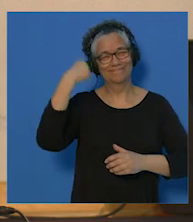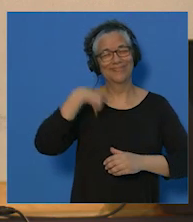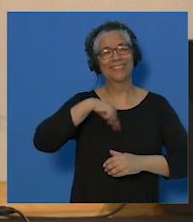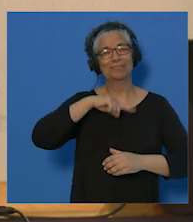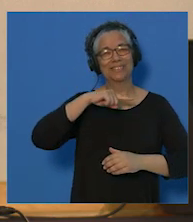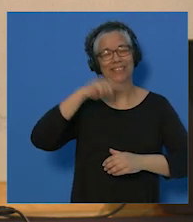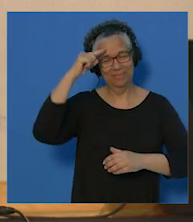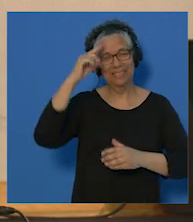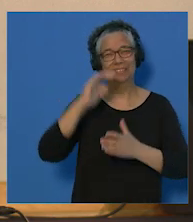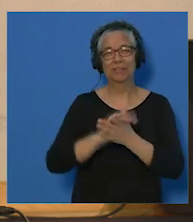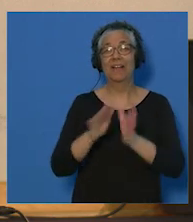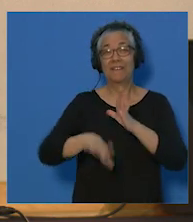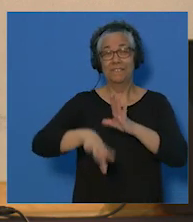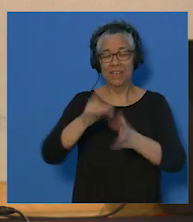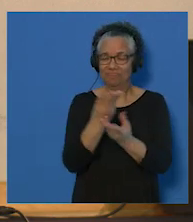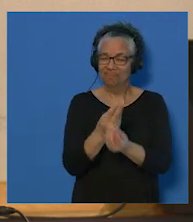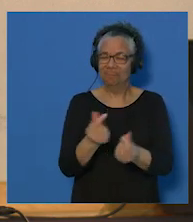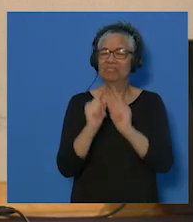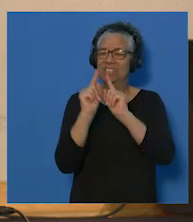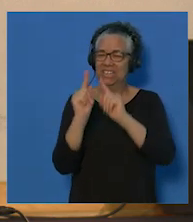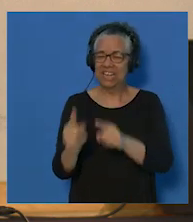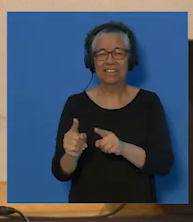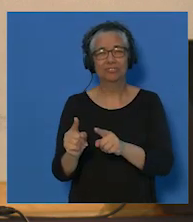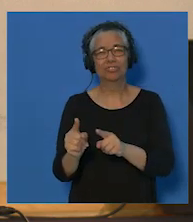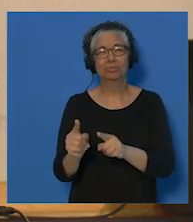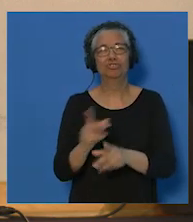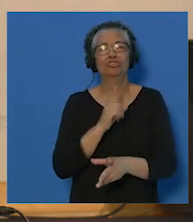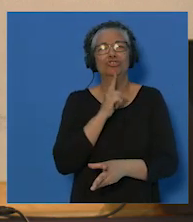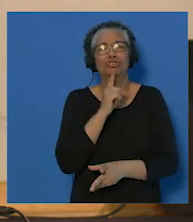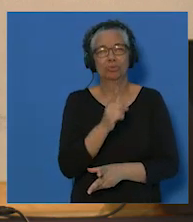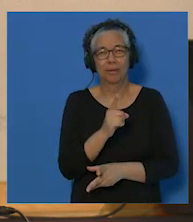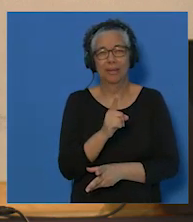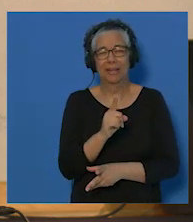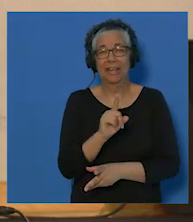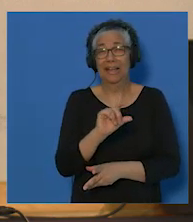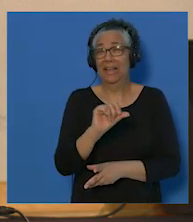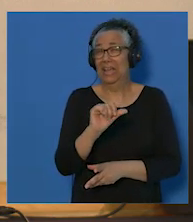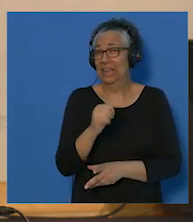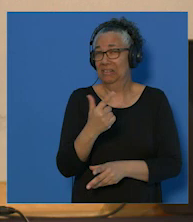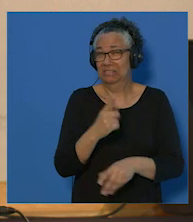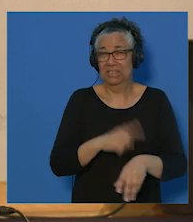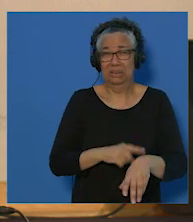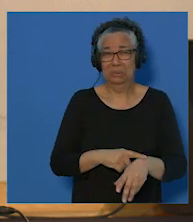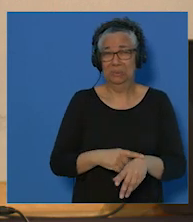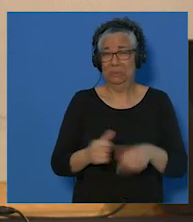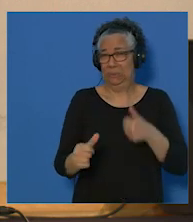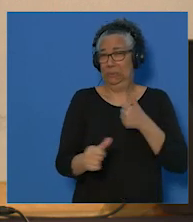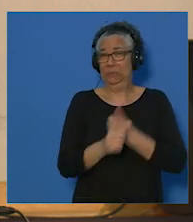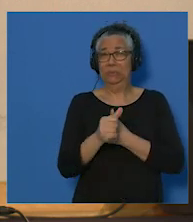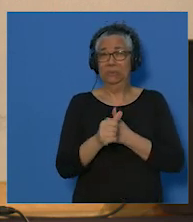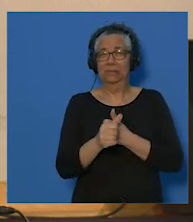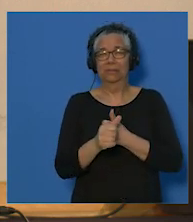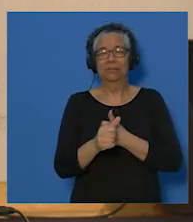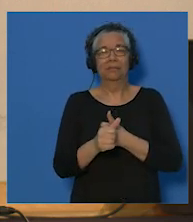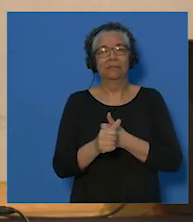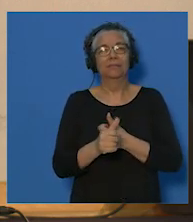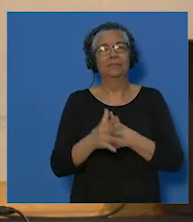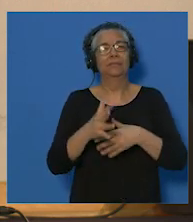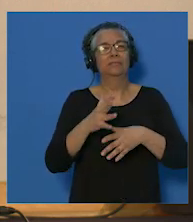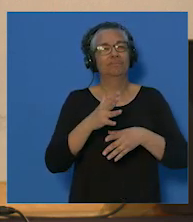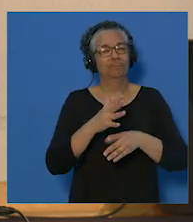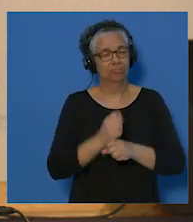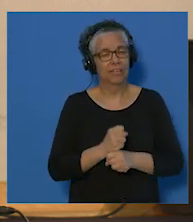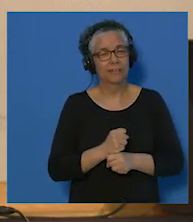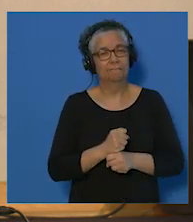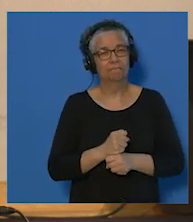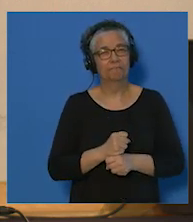the solutions to ensure that anytime anyone is under threat, that it will get a